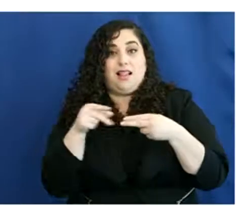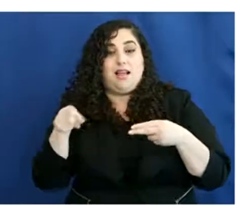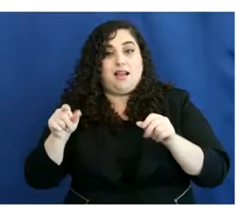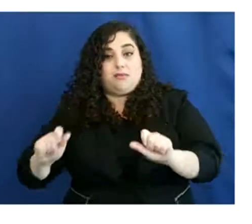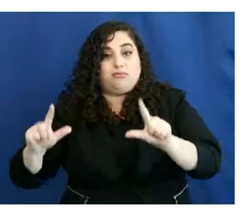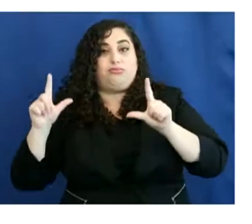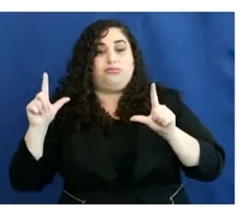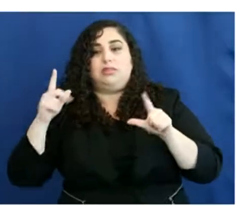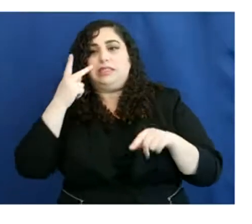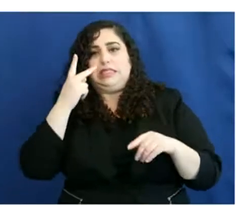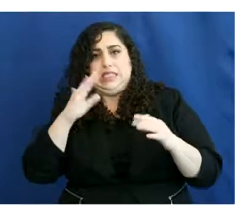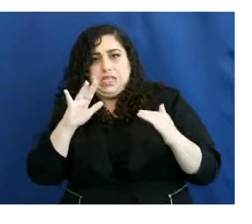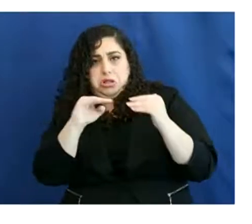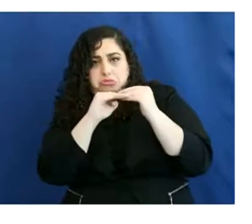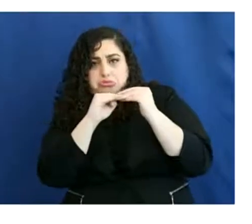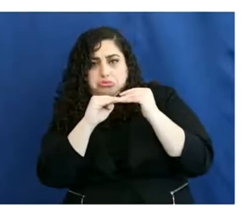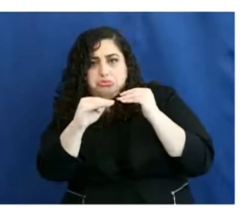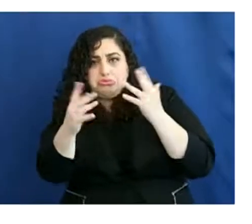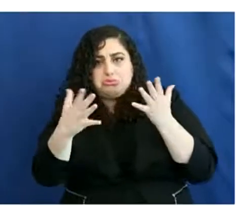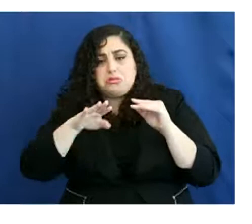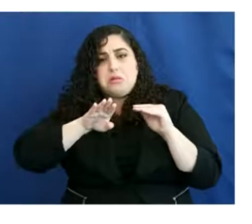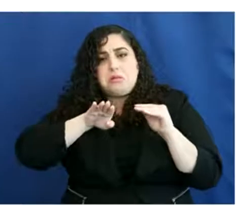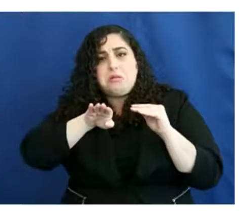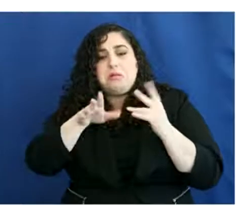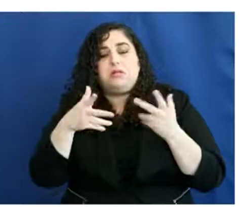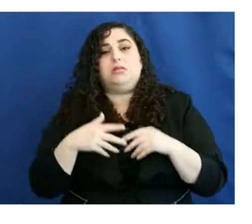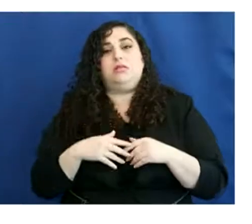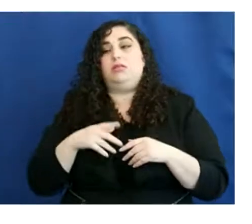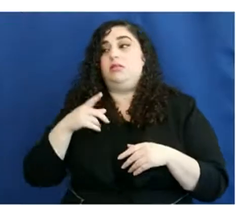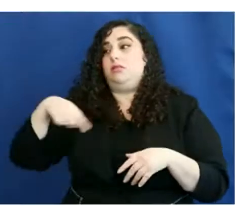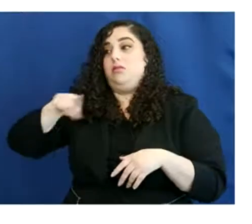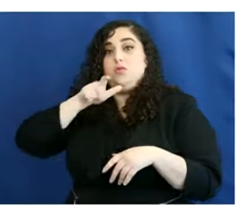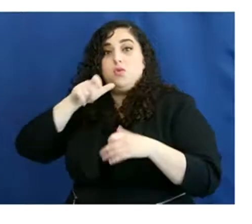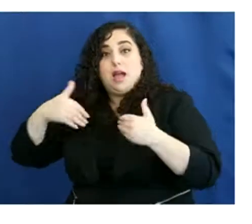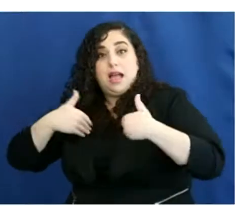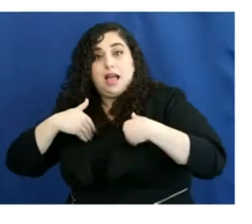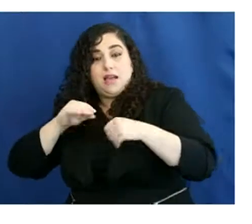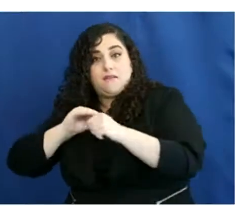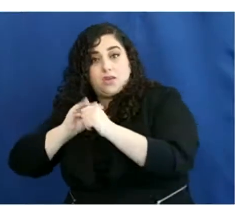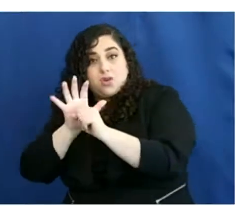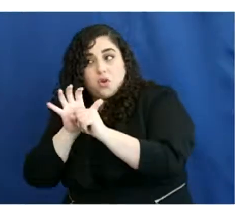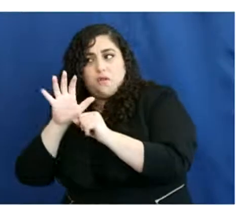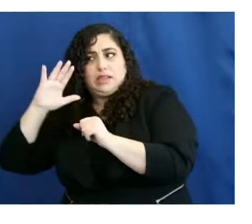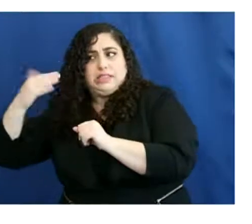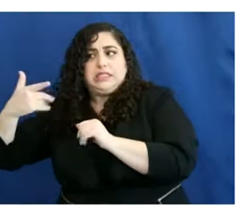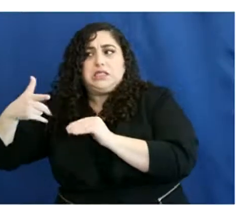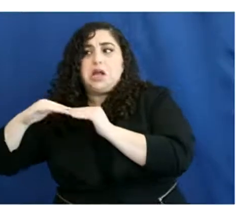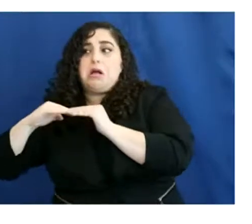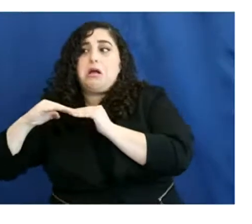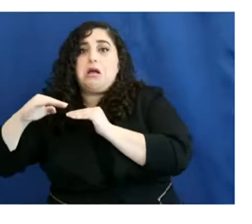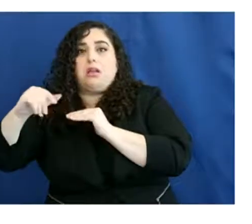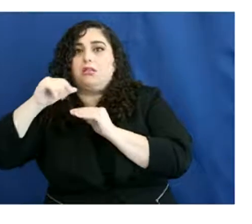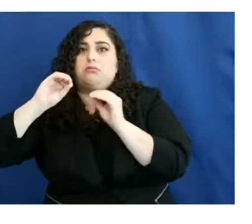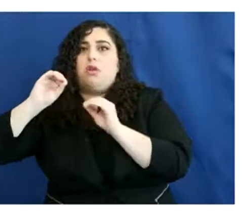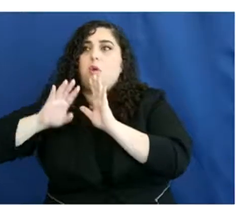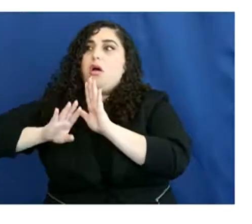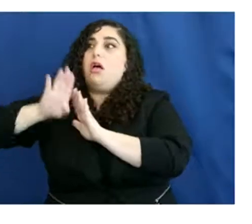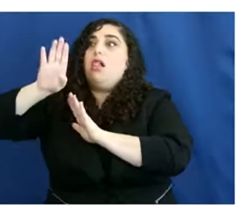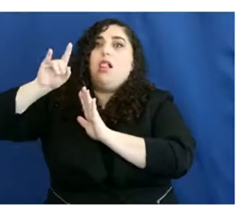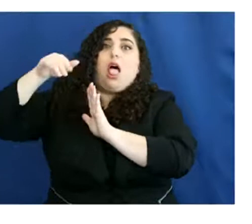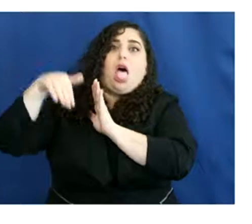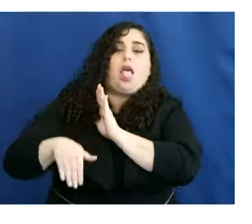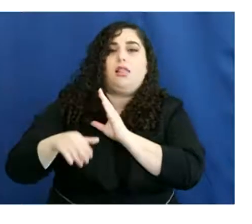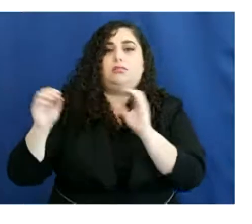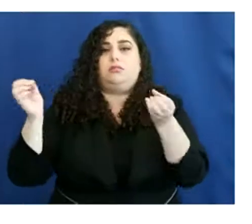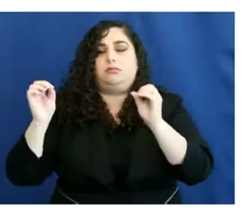percentage of positive remaining relatively flat right where we are. Number of cases, they go up and down a little bit